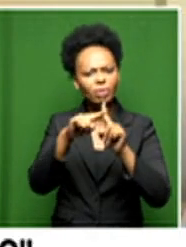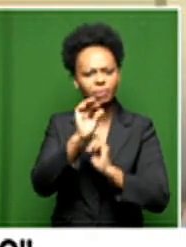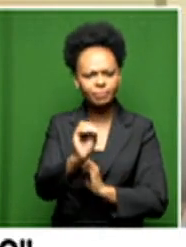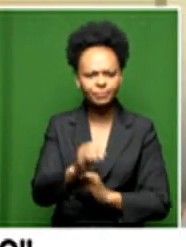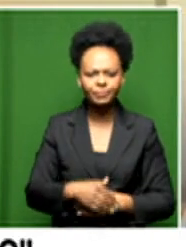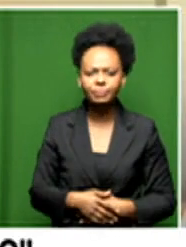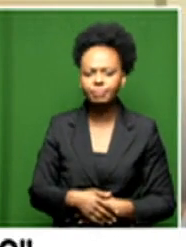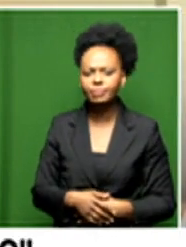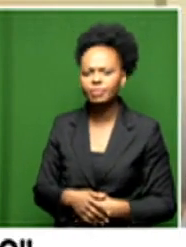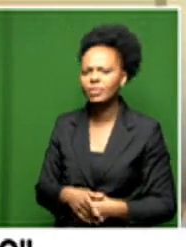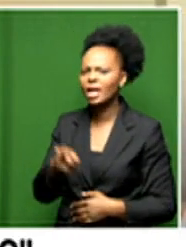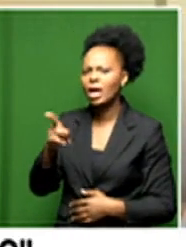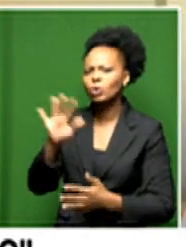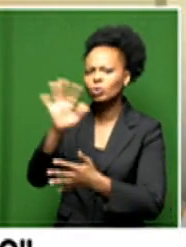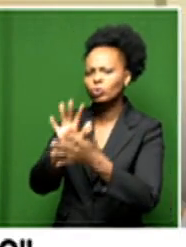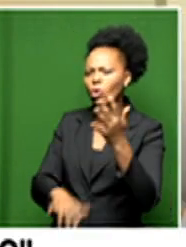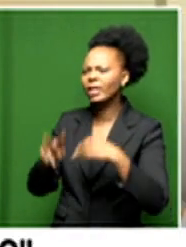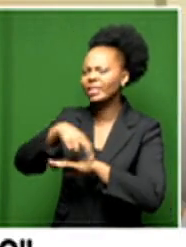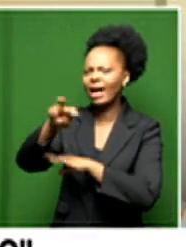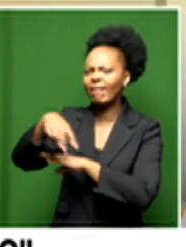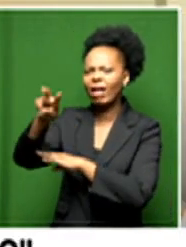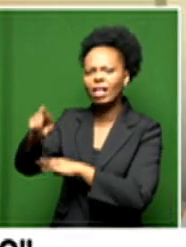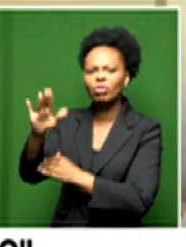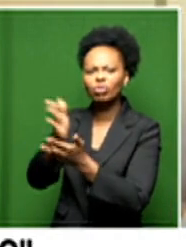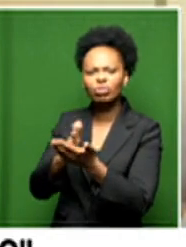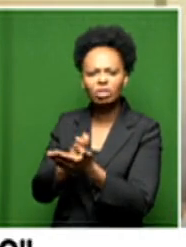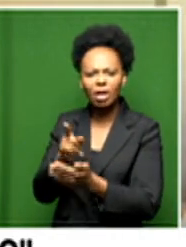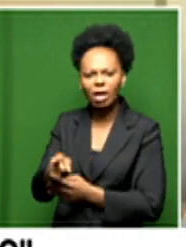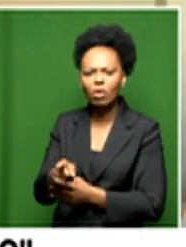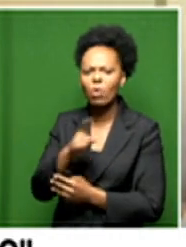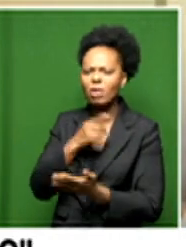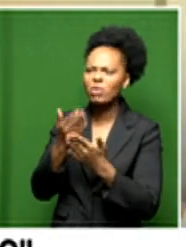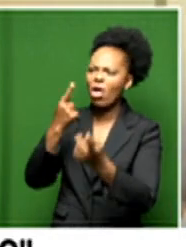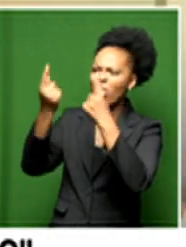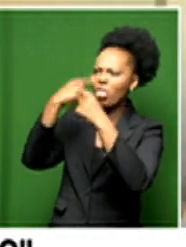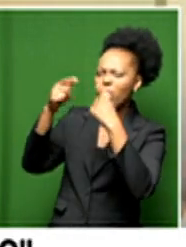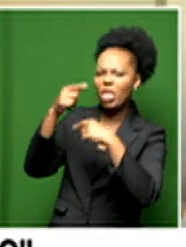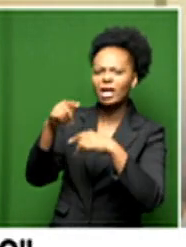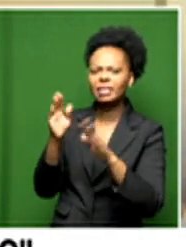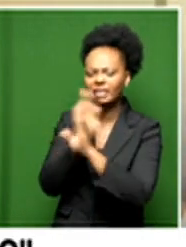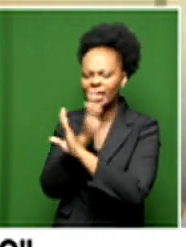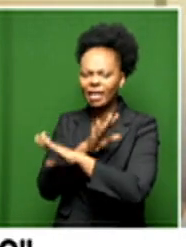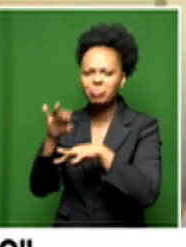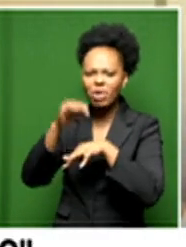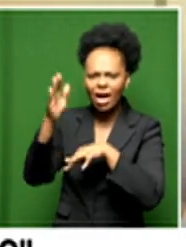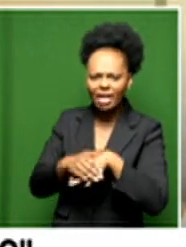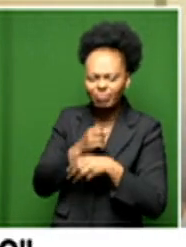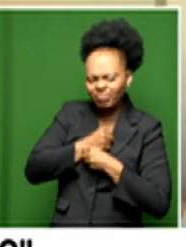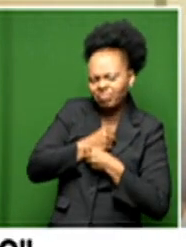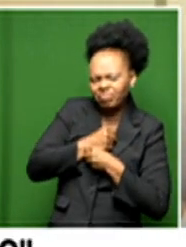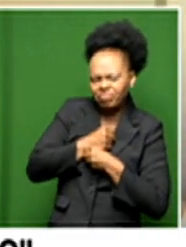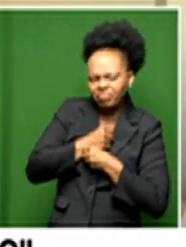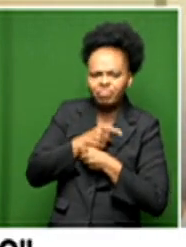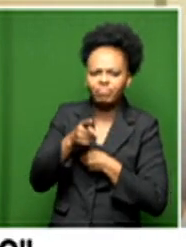totally unbelievable stories about your travels that you share? I mean, from being interrogated about your secret marriage to being trapped in New Delhi after